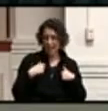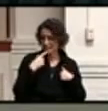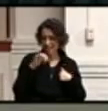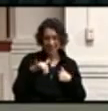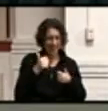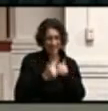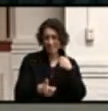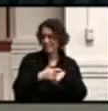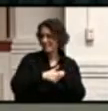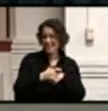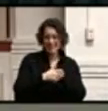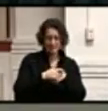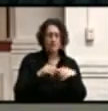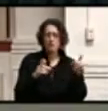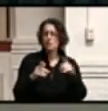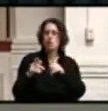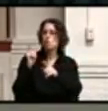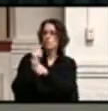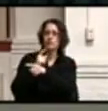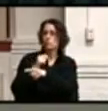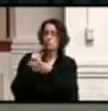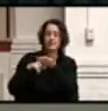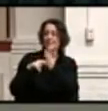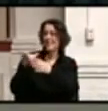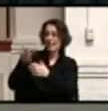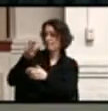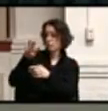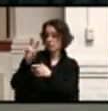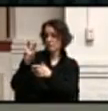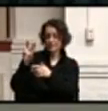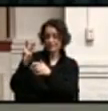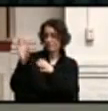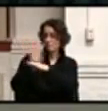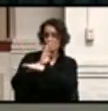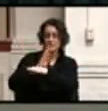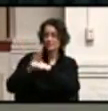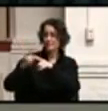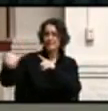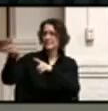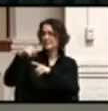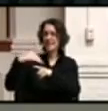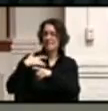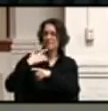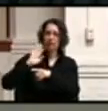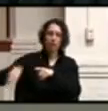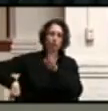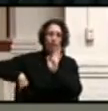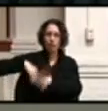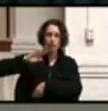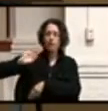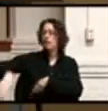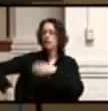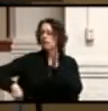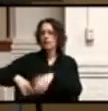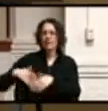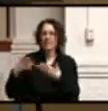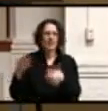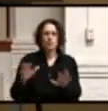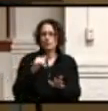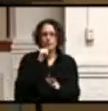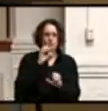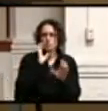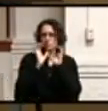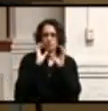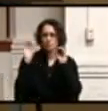think that there's nothing that's going to come from not talking to the town about it. And there are, Dara, the